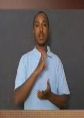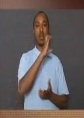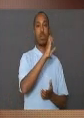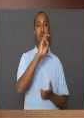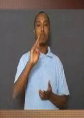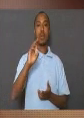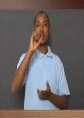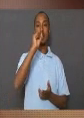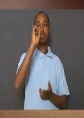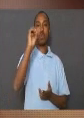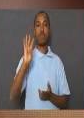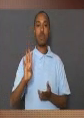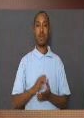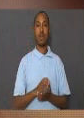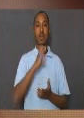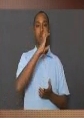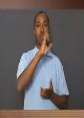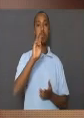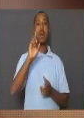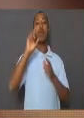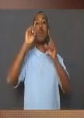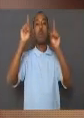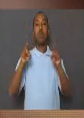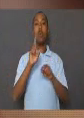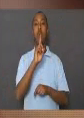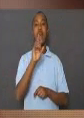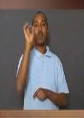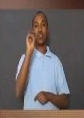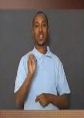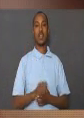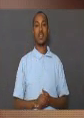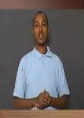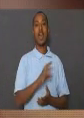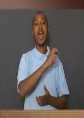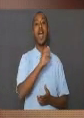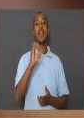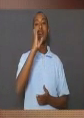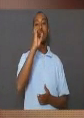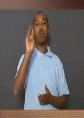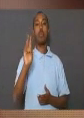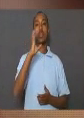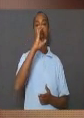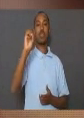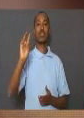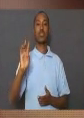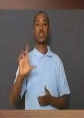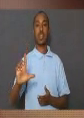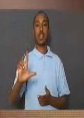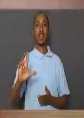copper sulfate, copper 1 oxide, and copper carbonate.